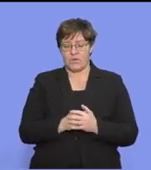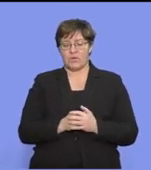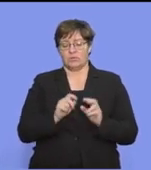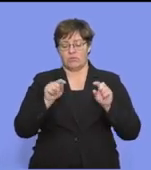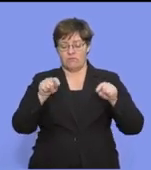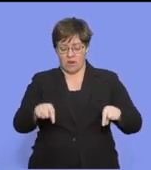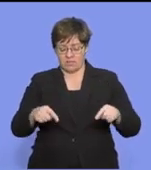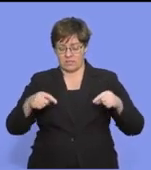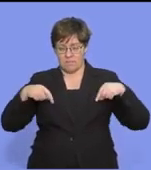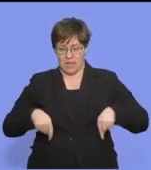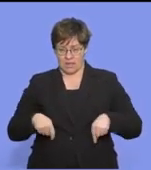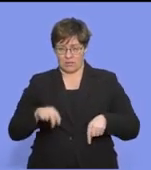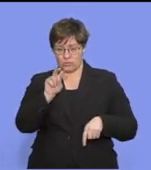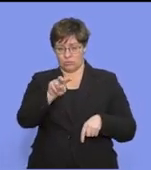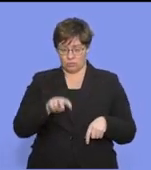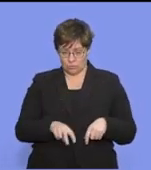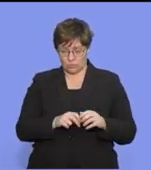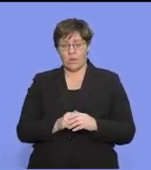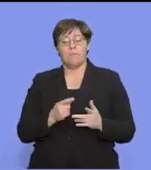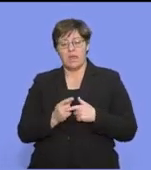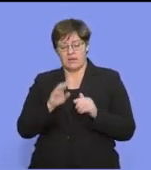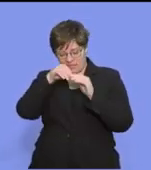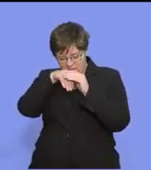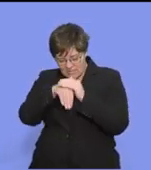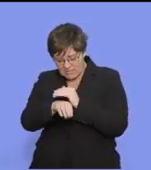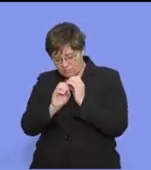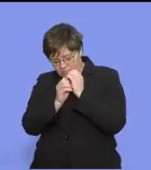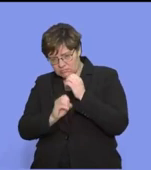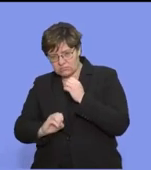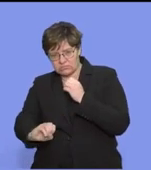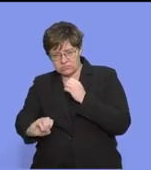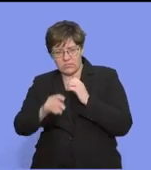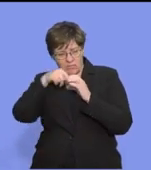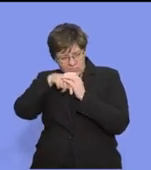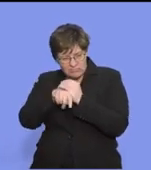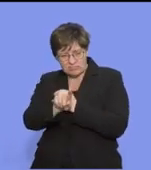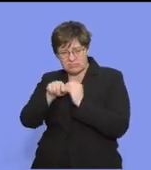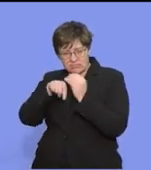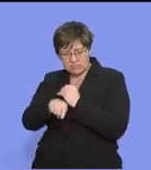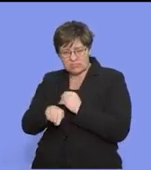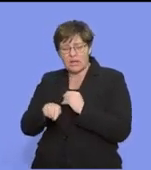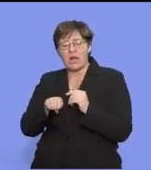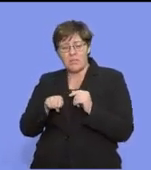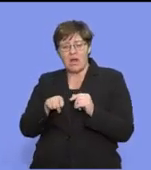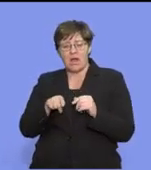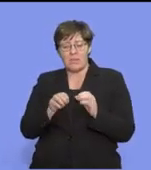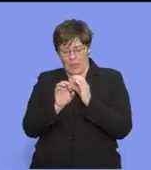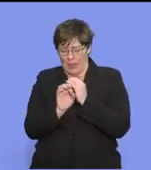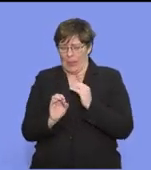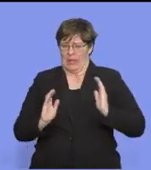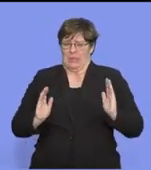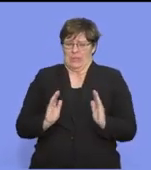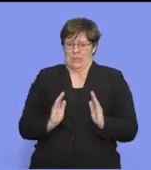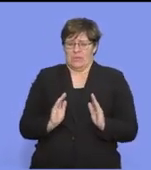hind limbs. And as they went and burrowed in the soil or lived under rocks or whatever, the space was very